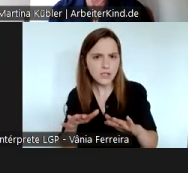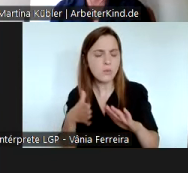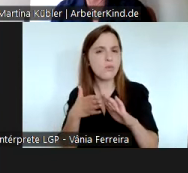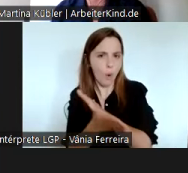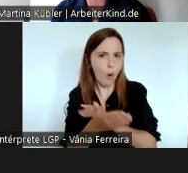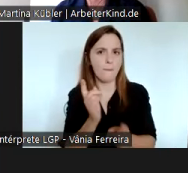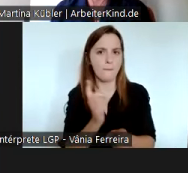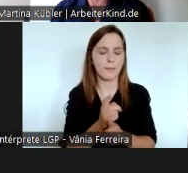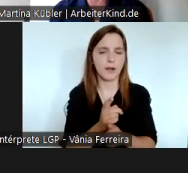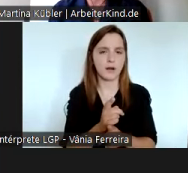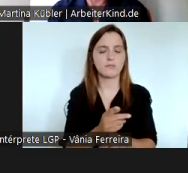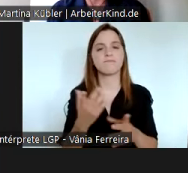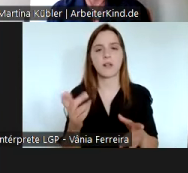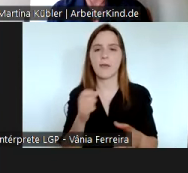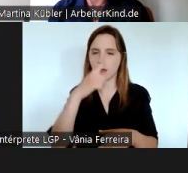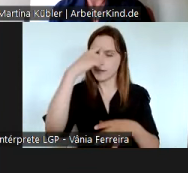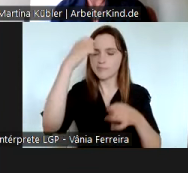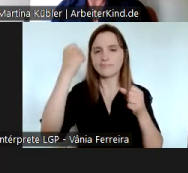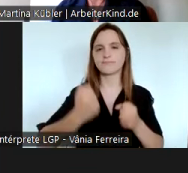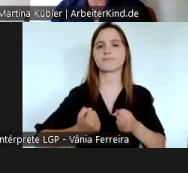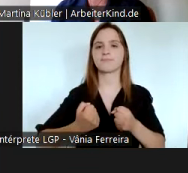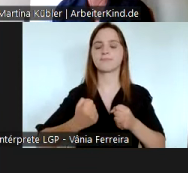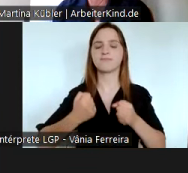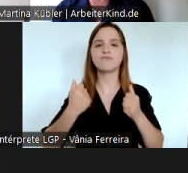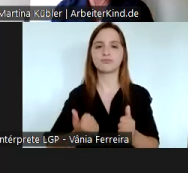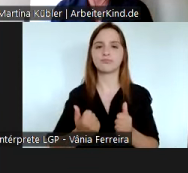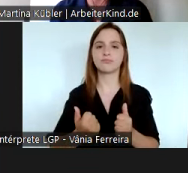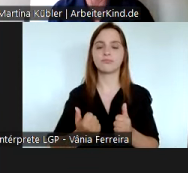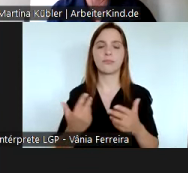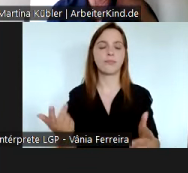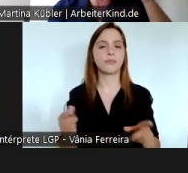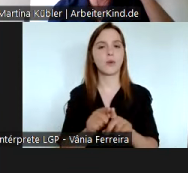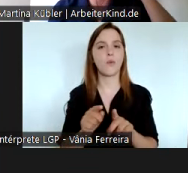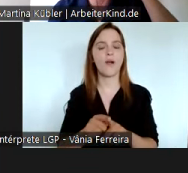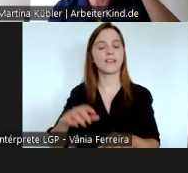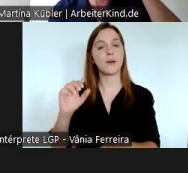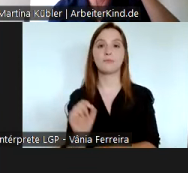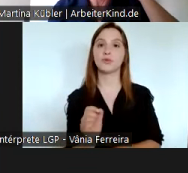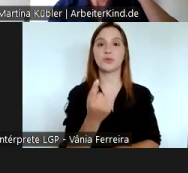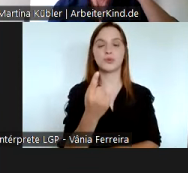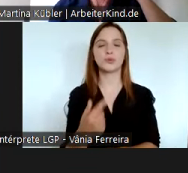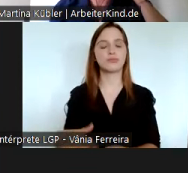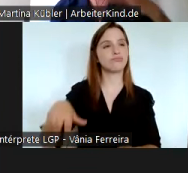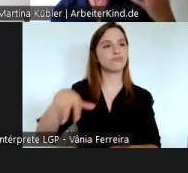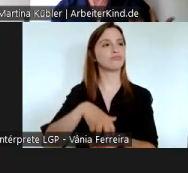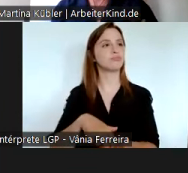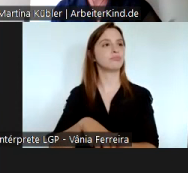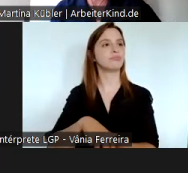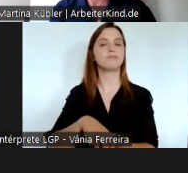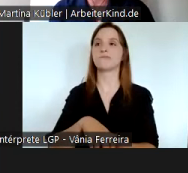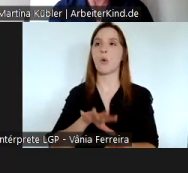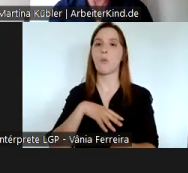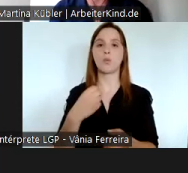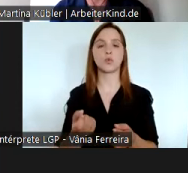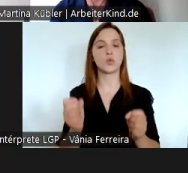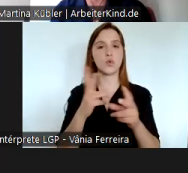them extremely resilient. So they're kind of like pioneers, right? They're going on into this new world that no one